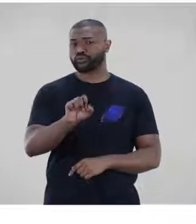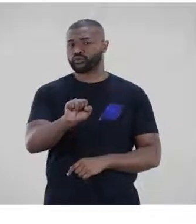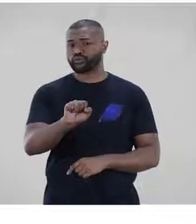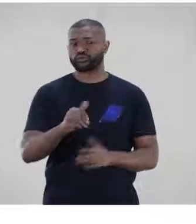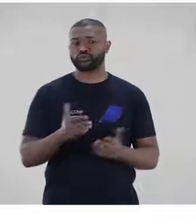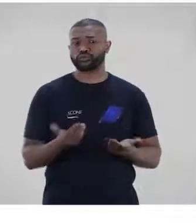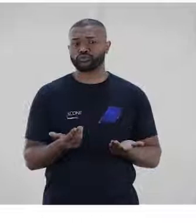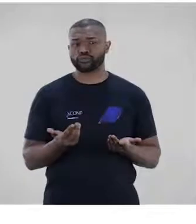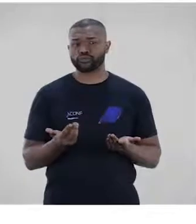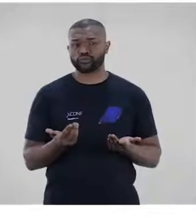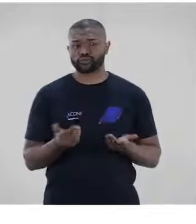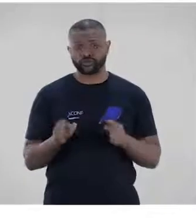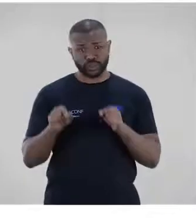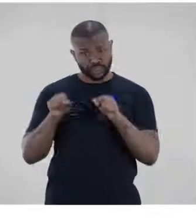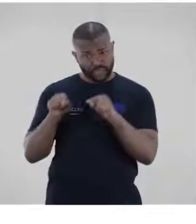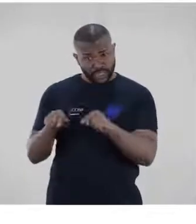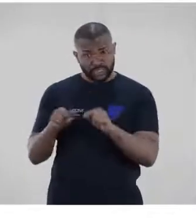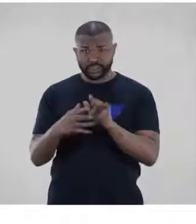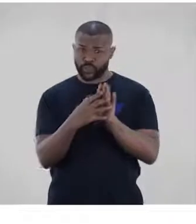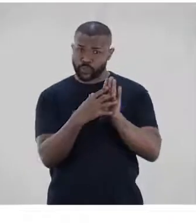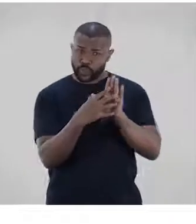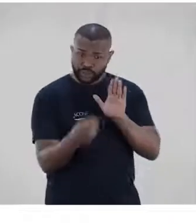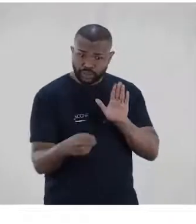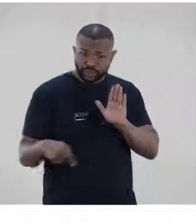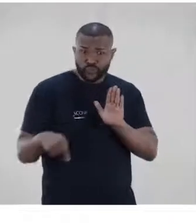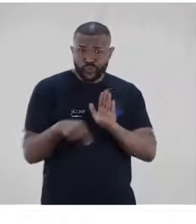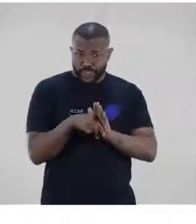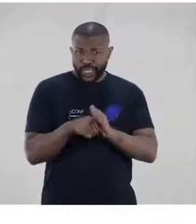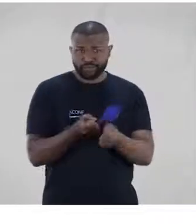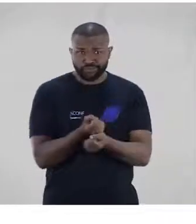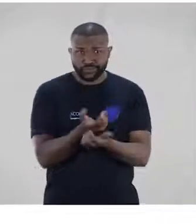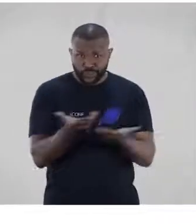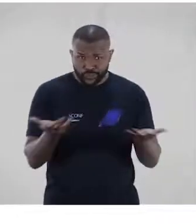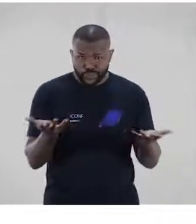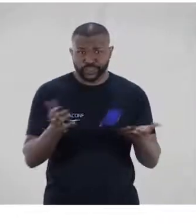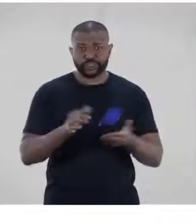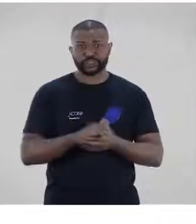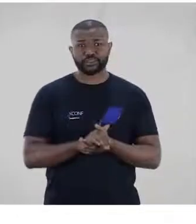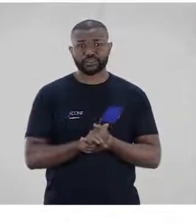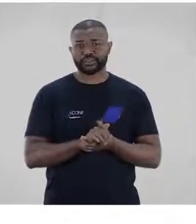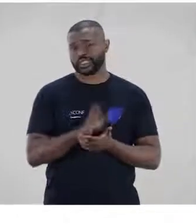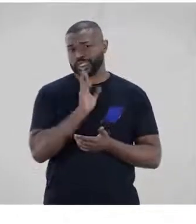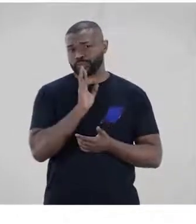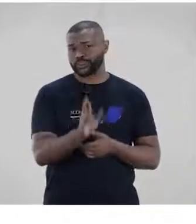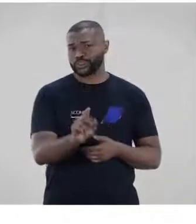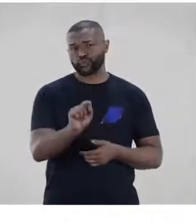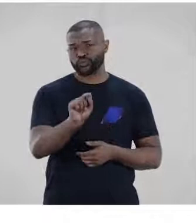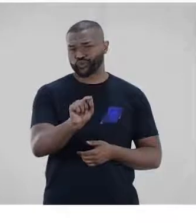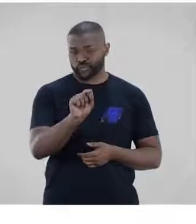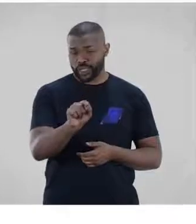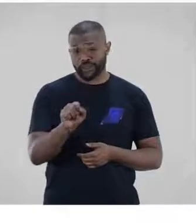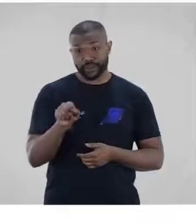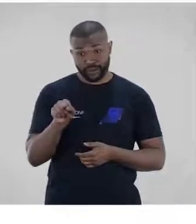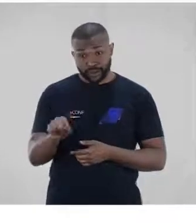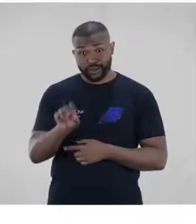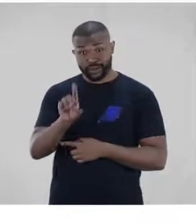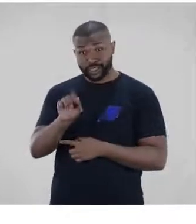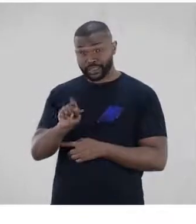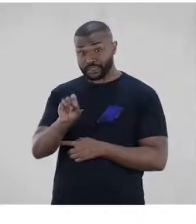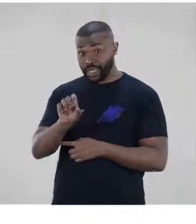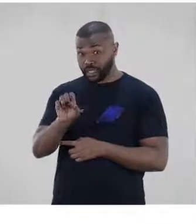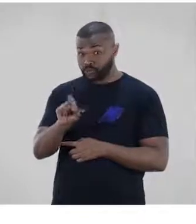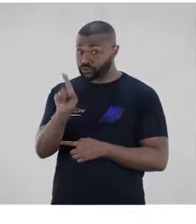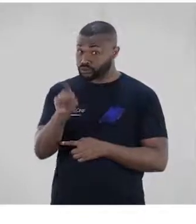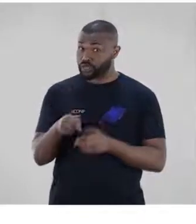we avoid now finding data across this distributed kind of model of ownership? And the answer to that is, well, we need to think about